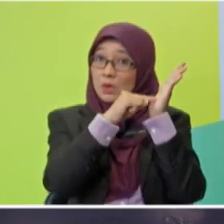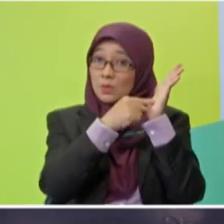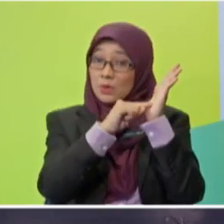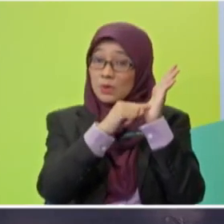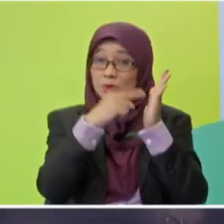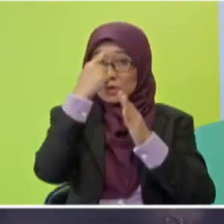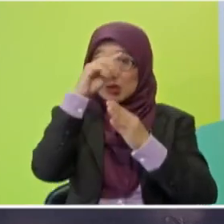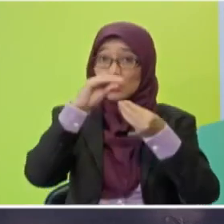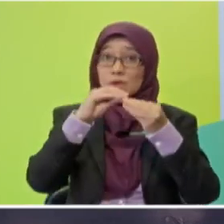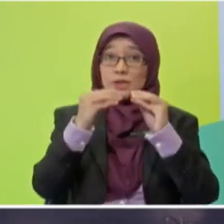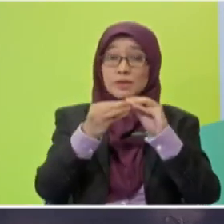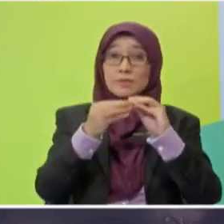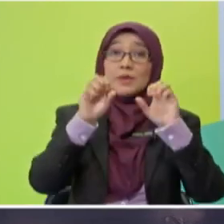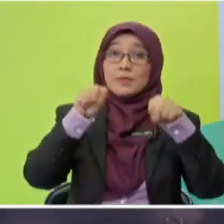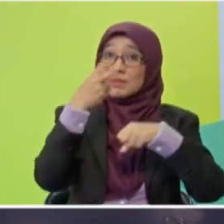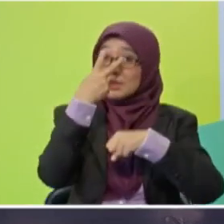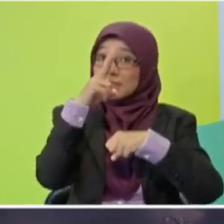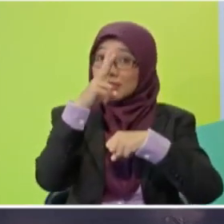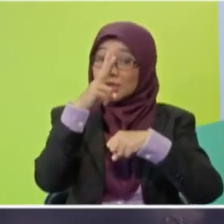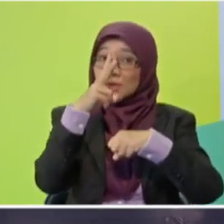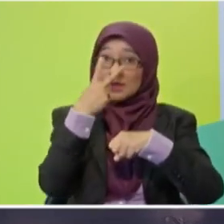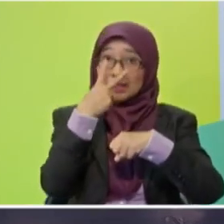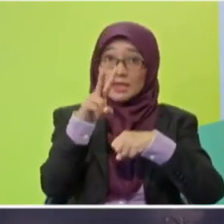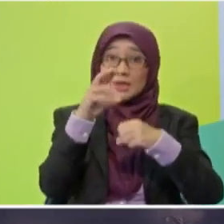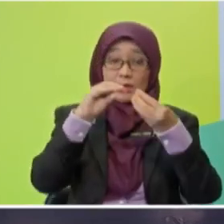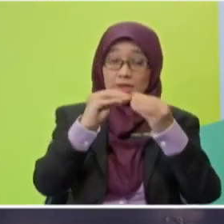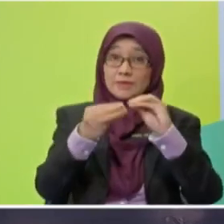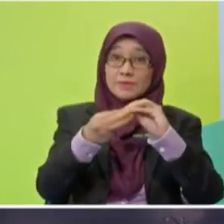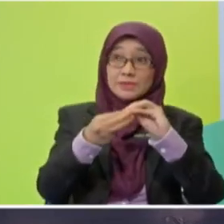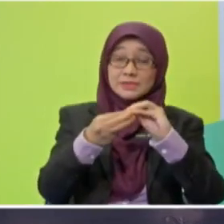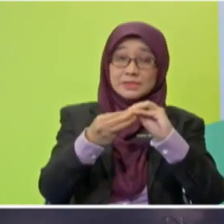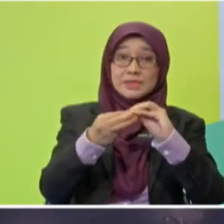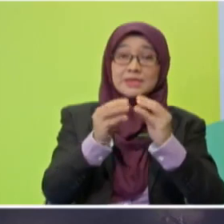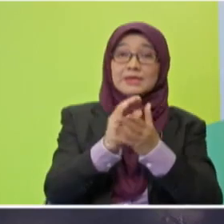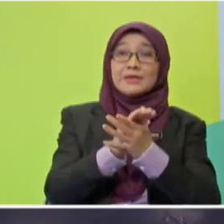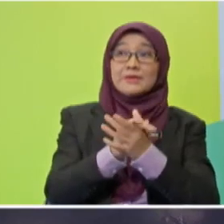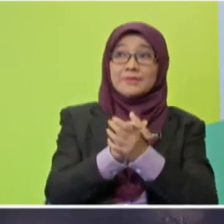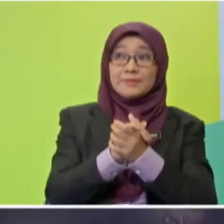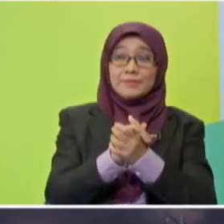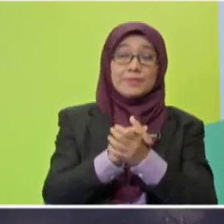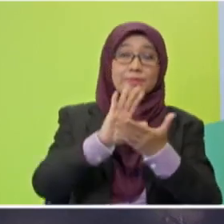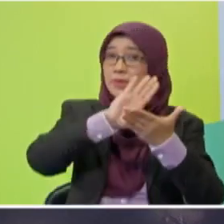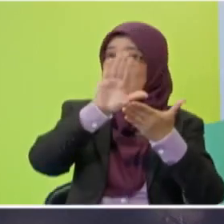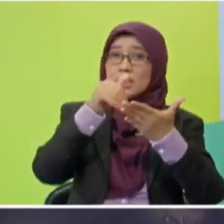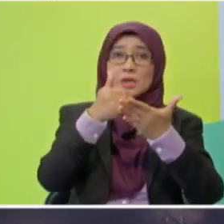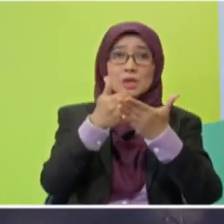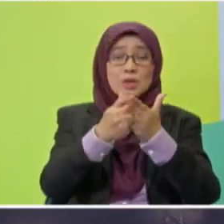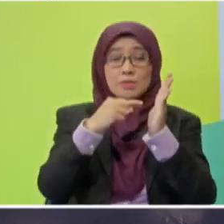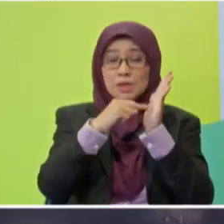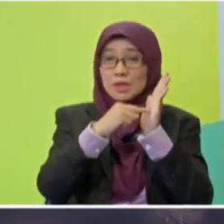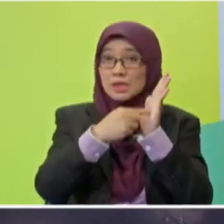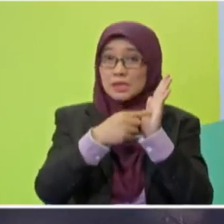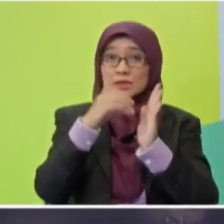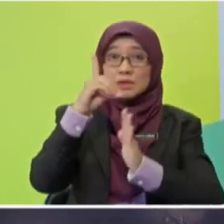Okay, can you say the numbers there? Yes. They all have a decimal. Yes, number just say the after. numbers. Say out the numbers.